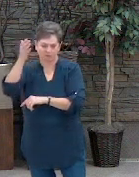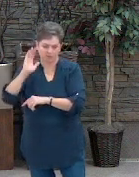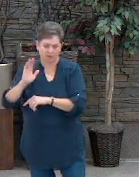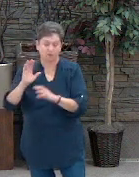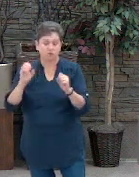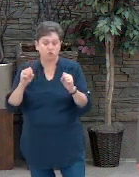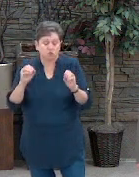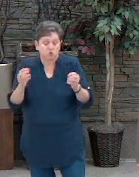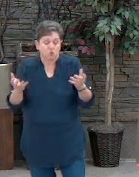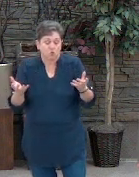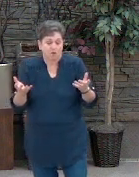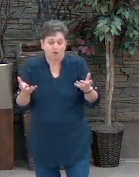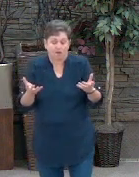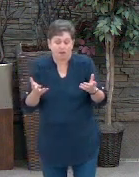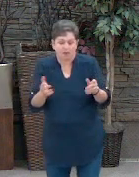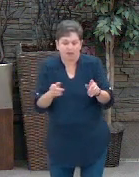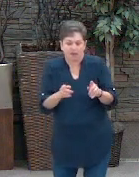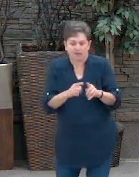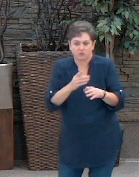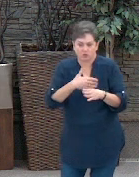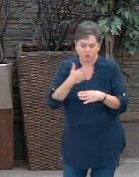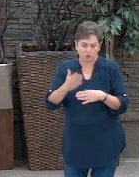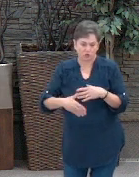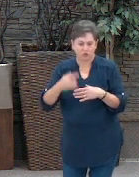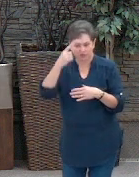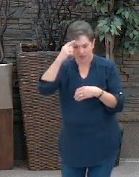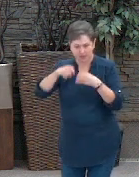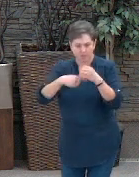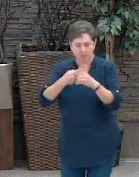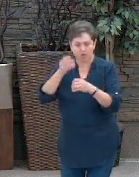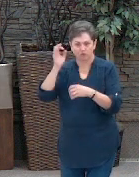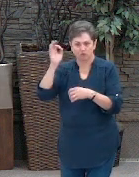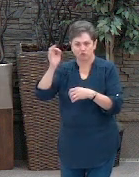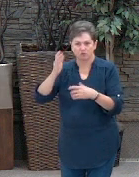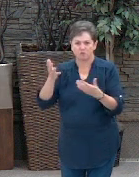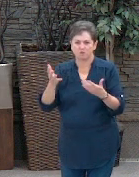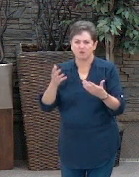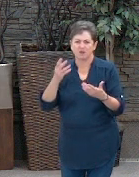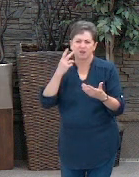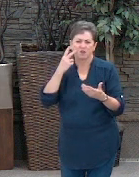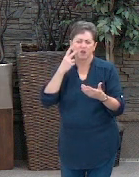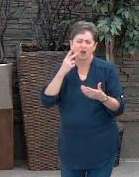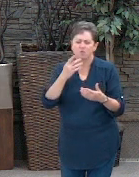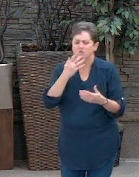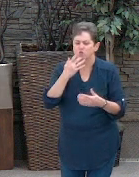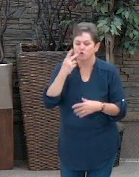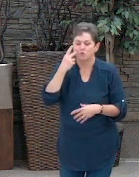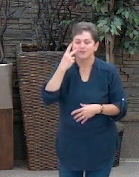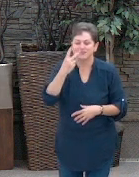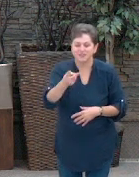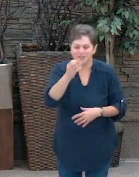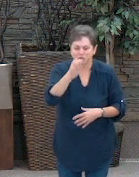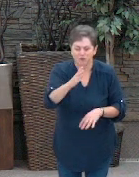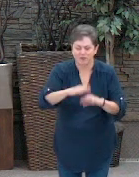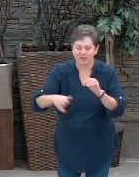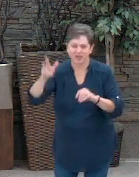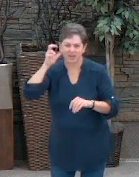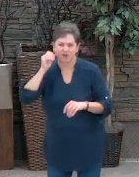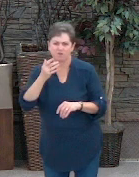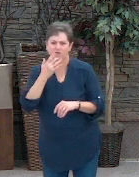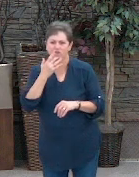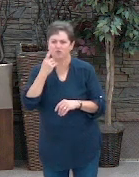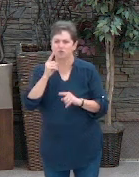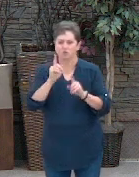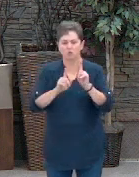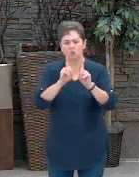And so as we conclude, we think about the sermon. I'd rather see a sermon than hear one any day. I'd rather one should walk with